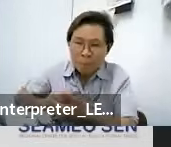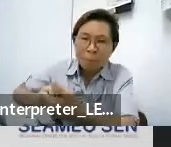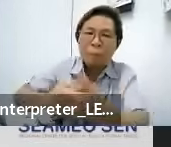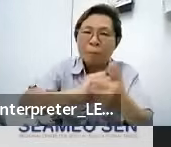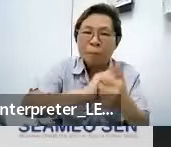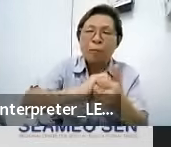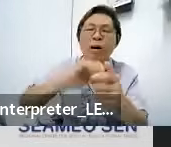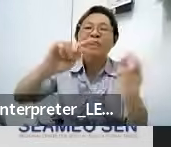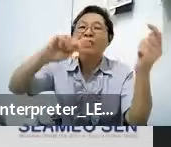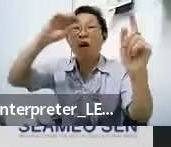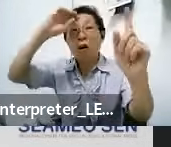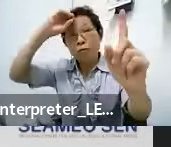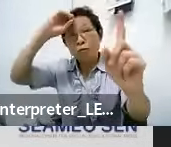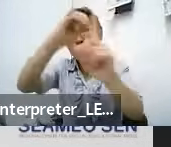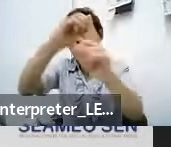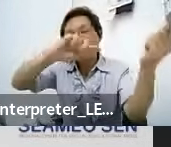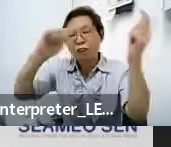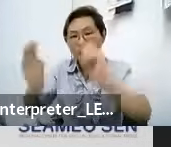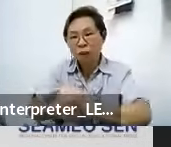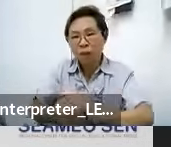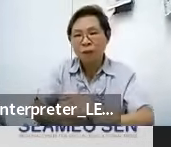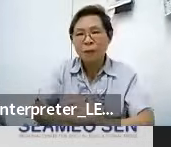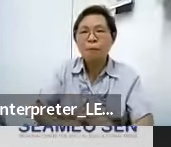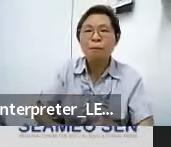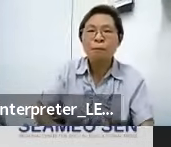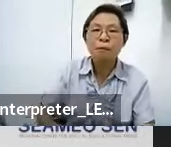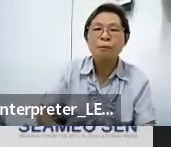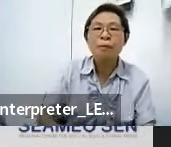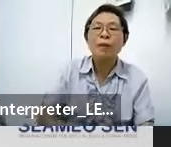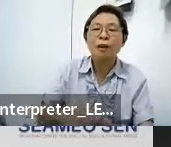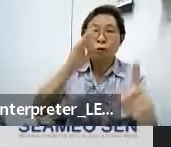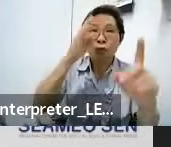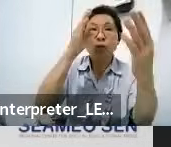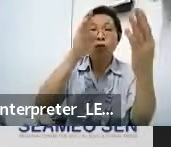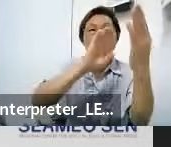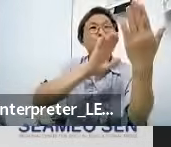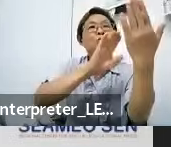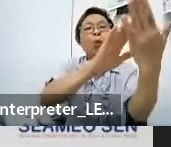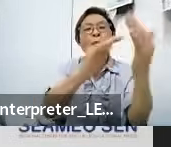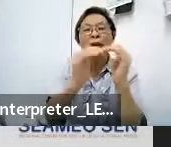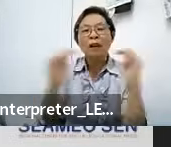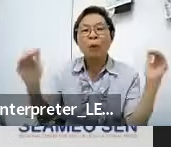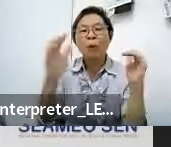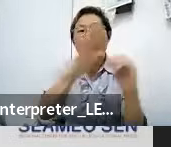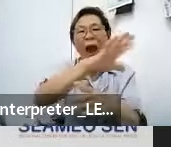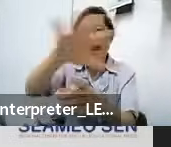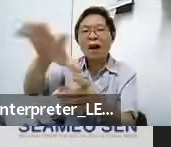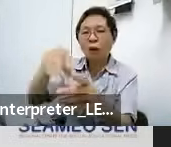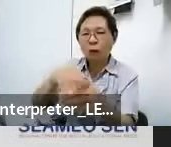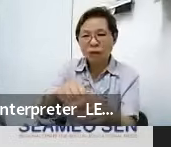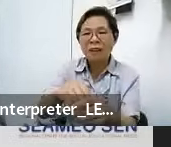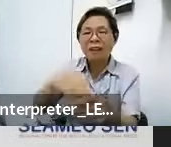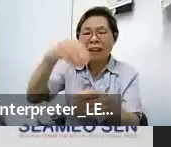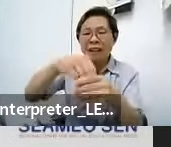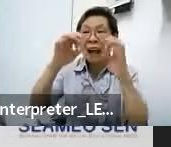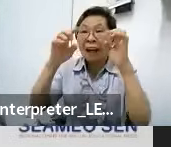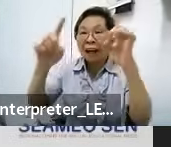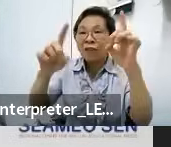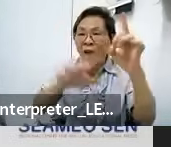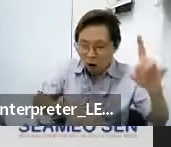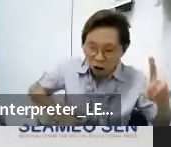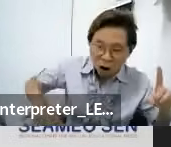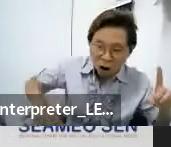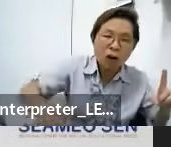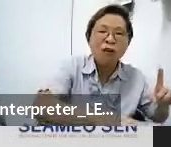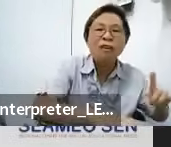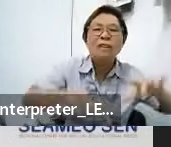change, one that will illuminate the path towards equity and inclusion in education across the